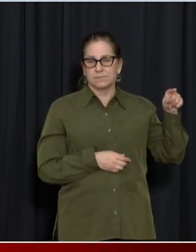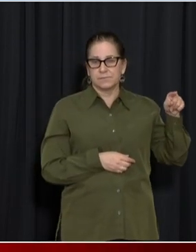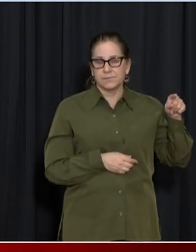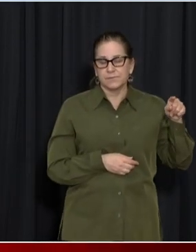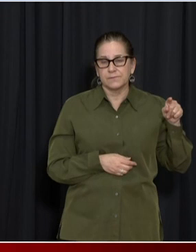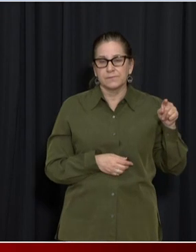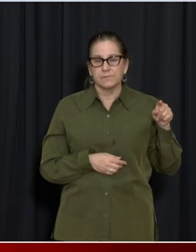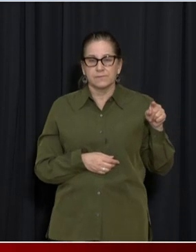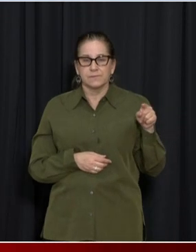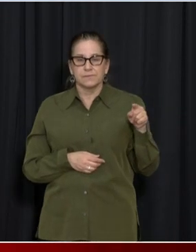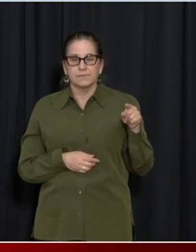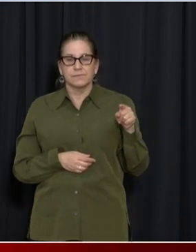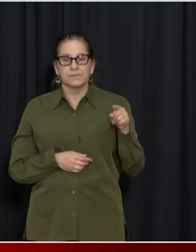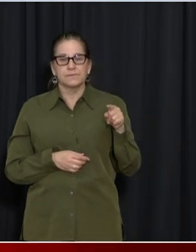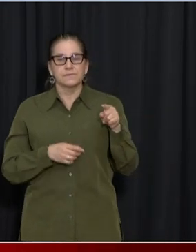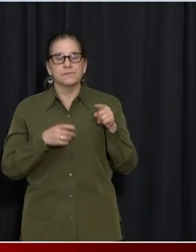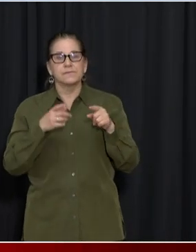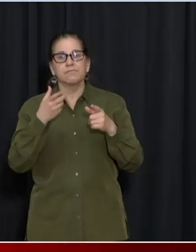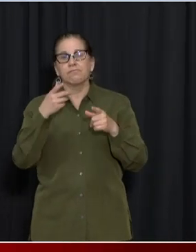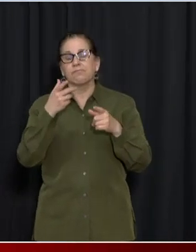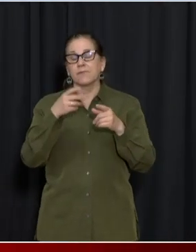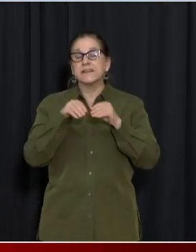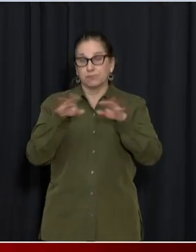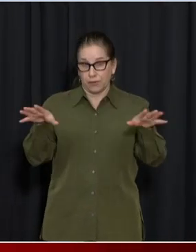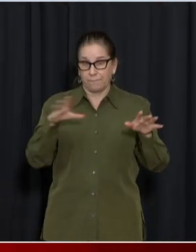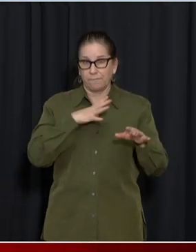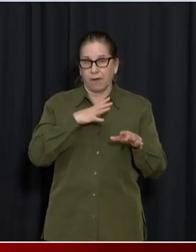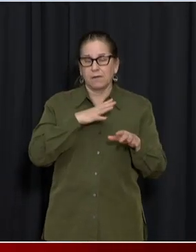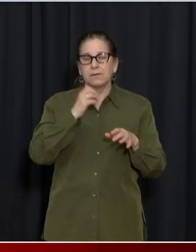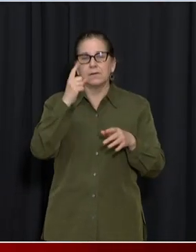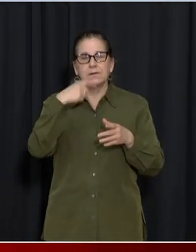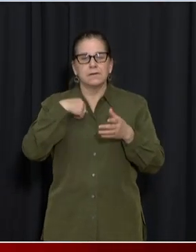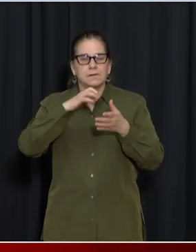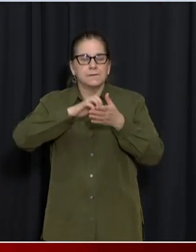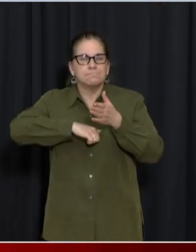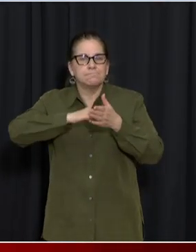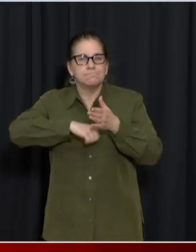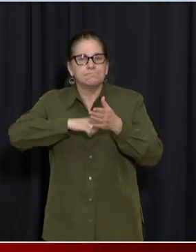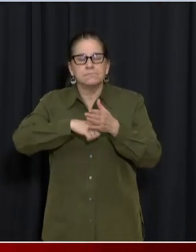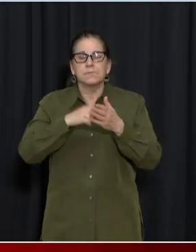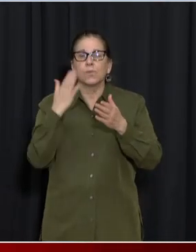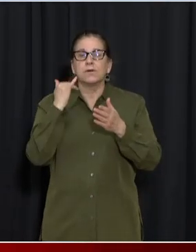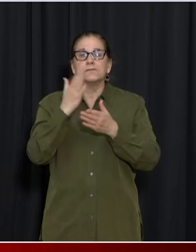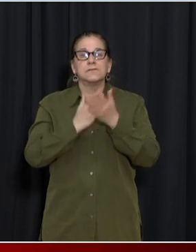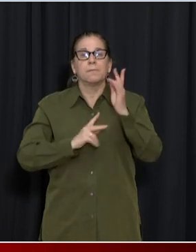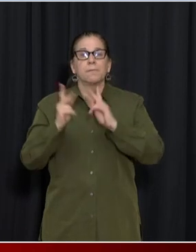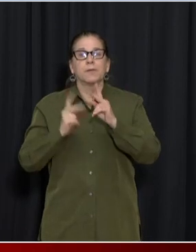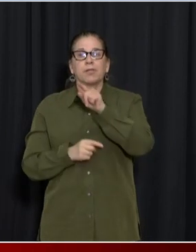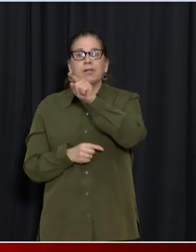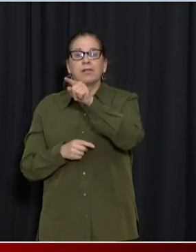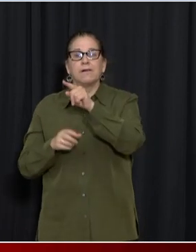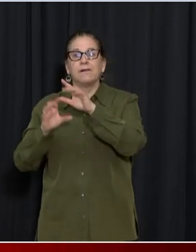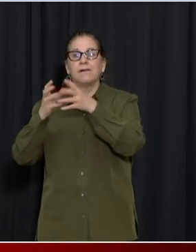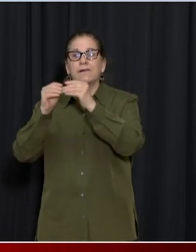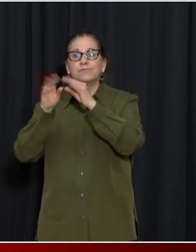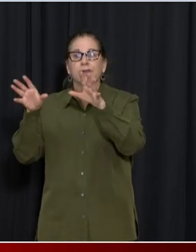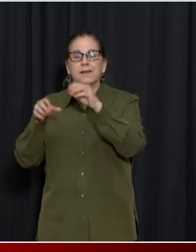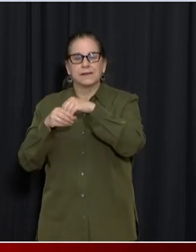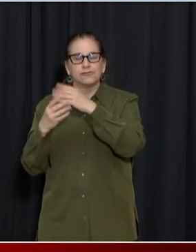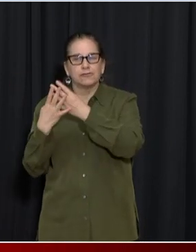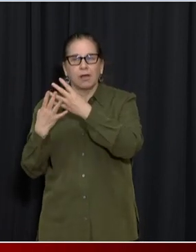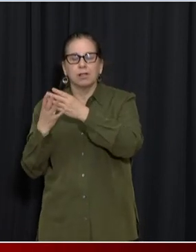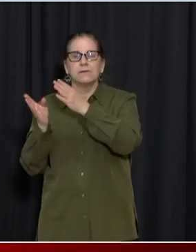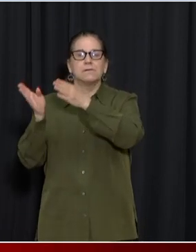setting cases, which are happening in long-term care facilities, detention centers, and other places where we would have